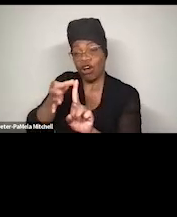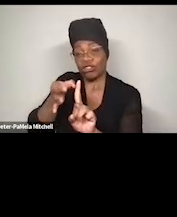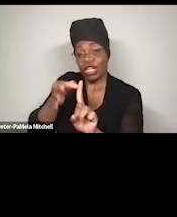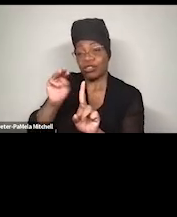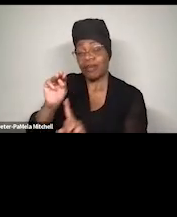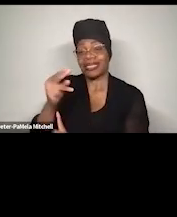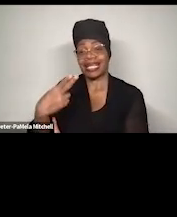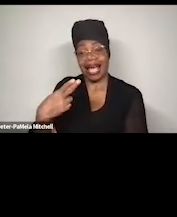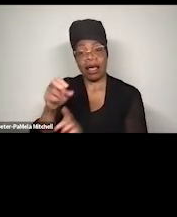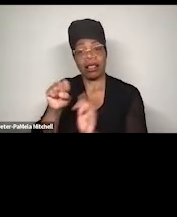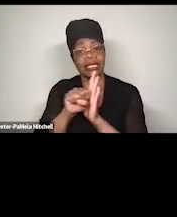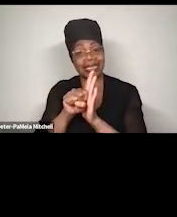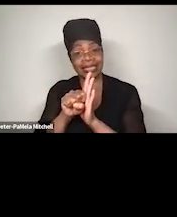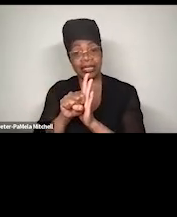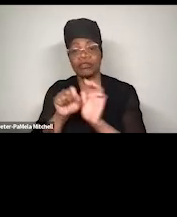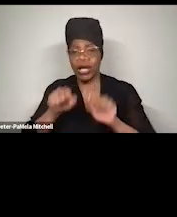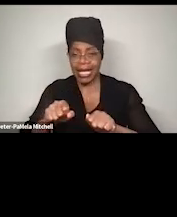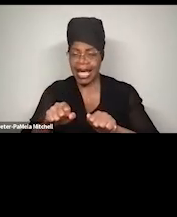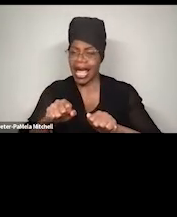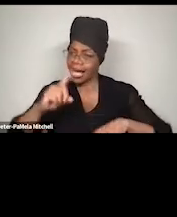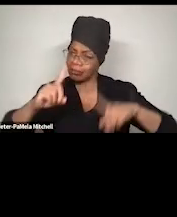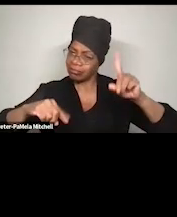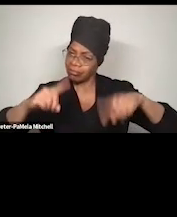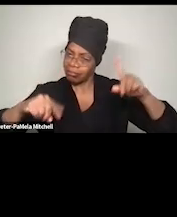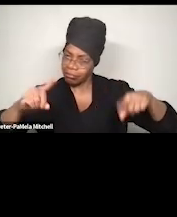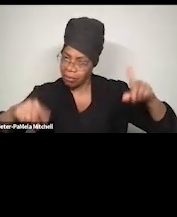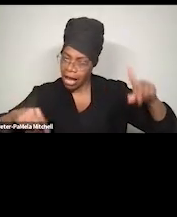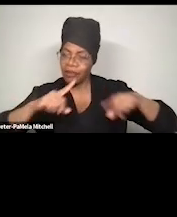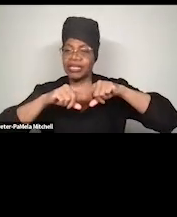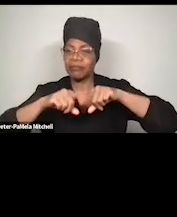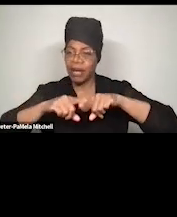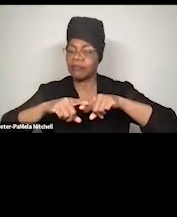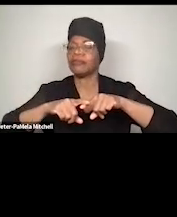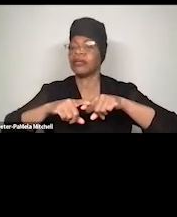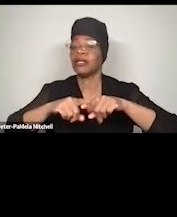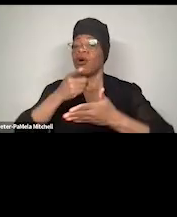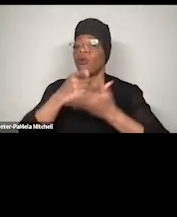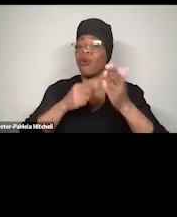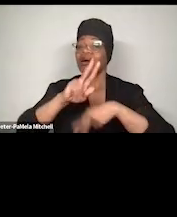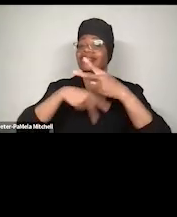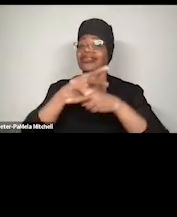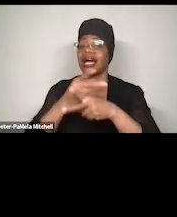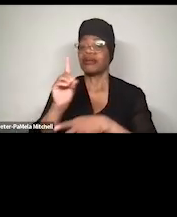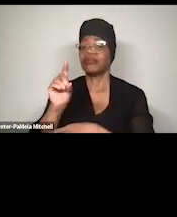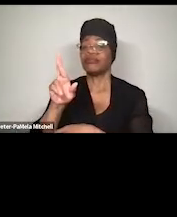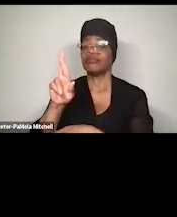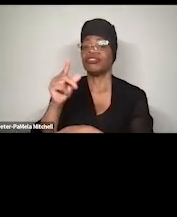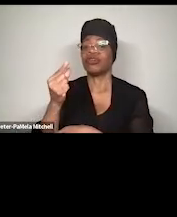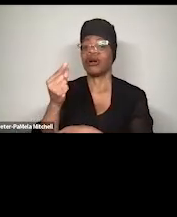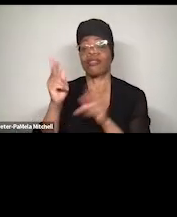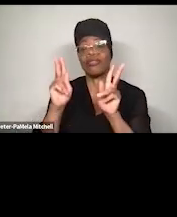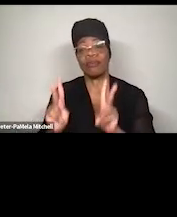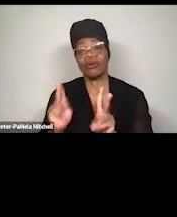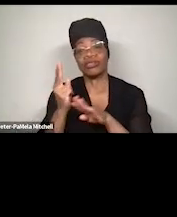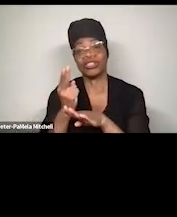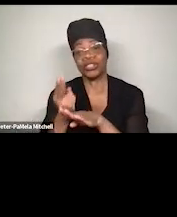symptoms. And so it can vary by the type of substance that a person is using. But often, like what we see is